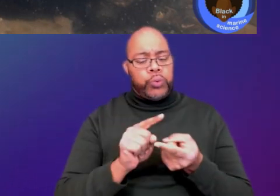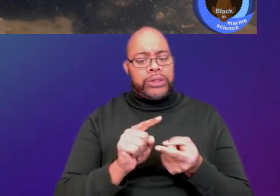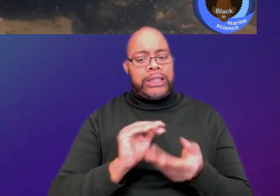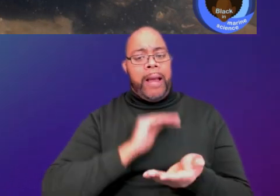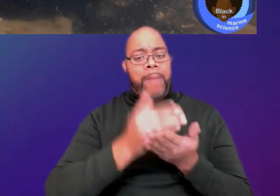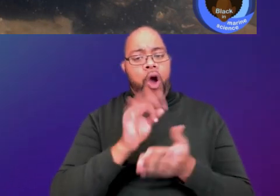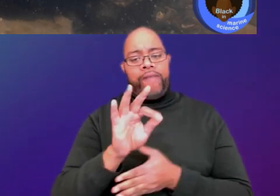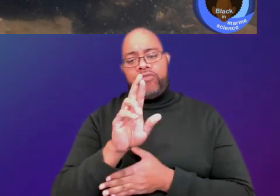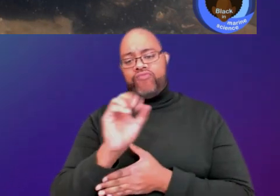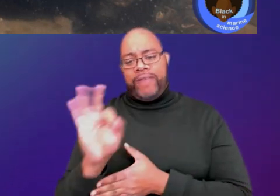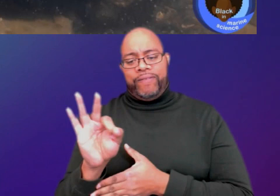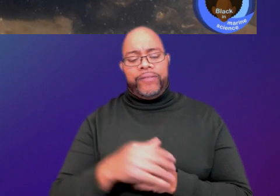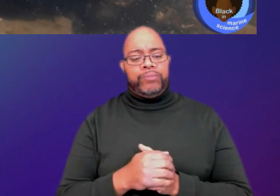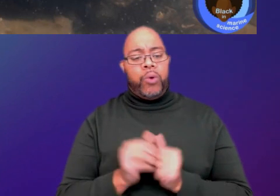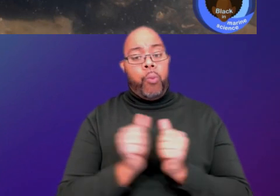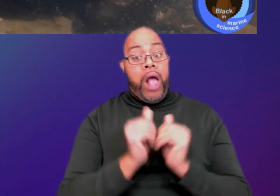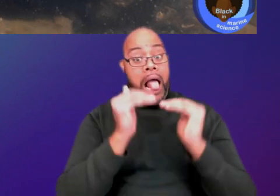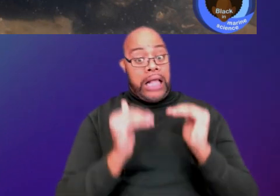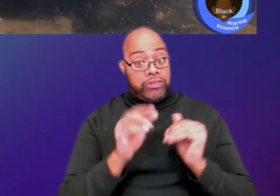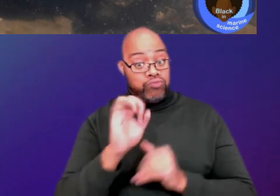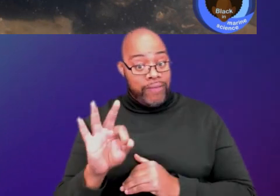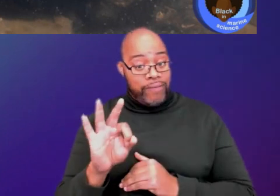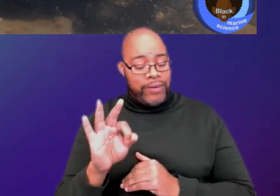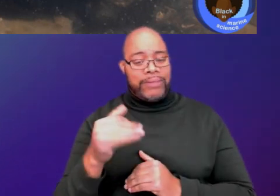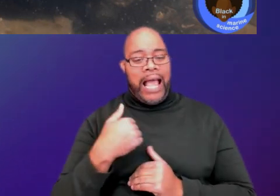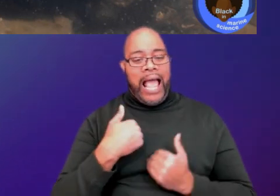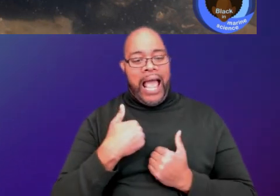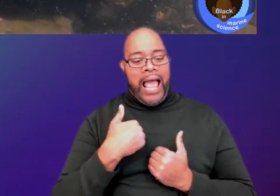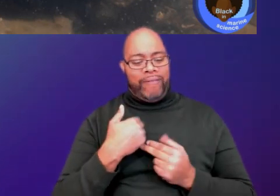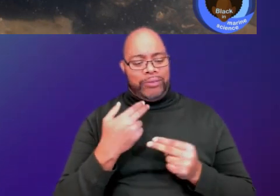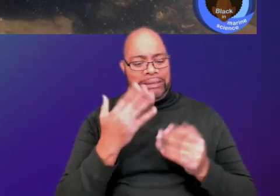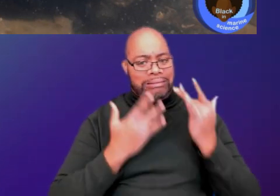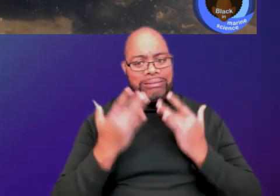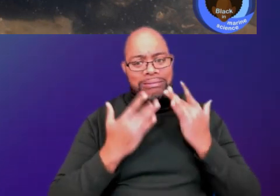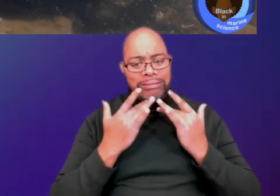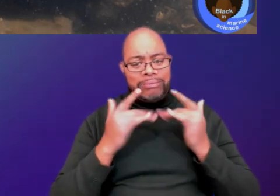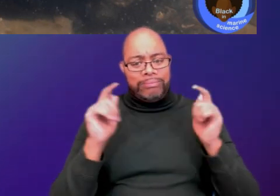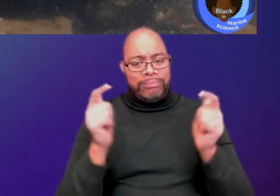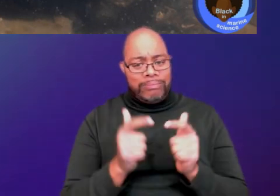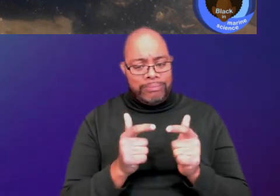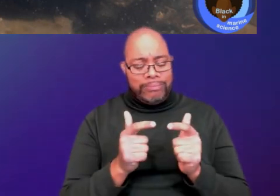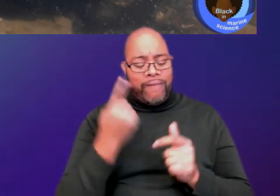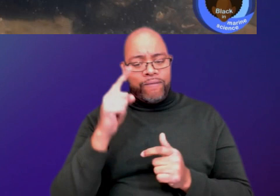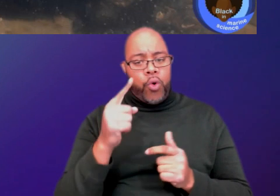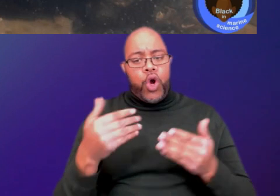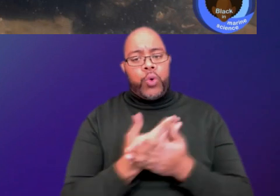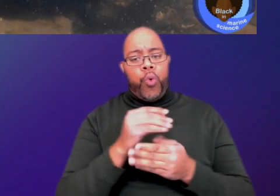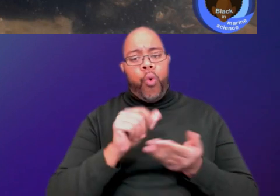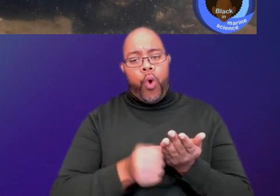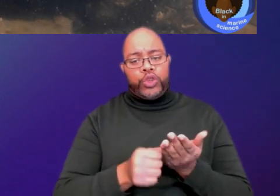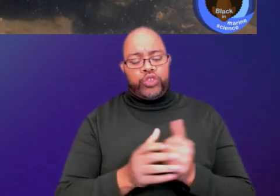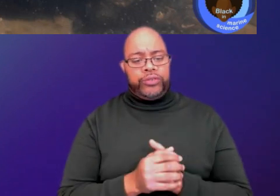of reefs. With less reefs, there's a shell shortage, decreasing spat recruitment.